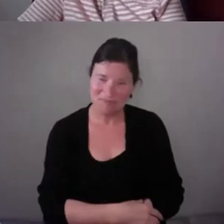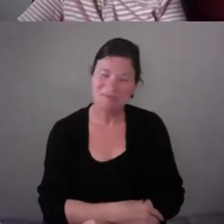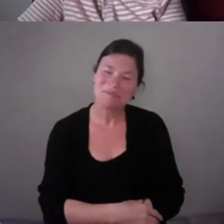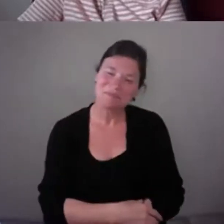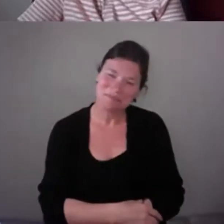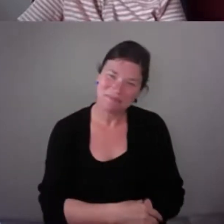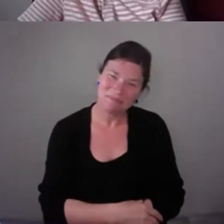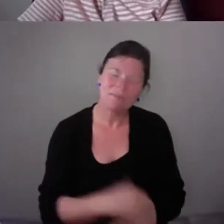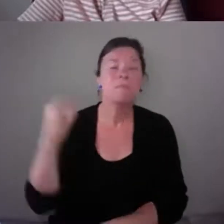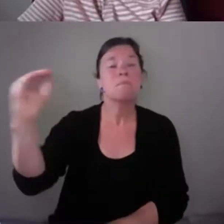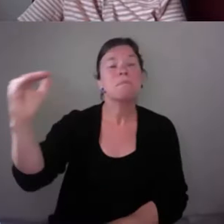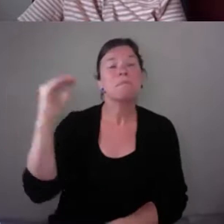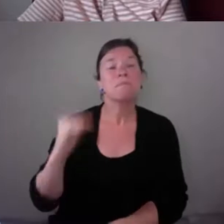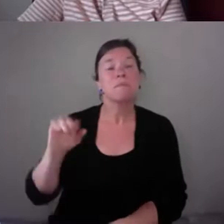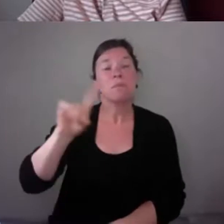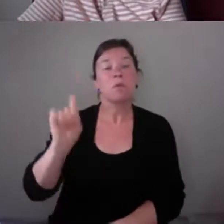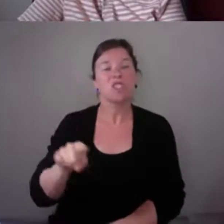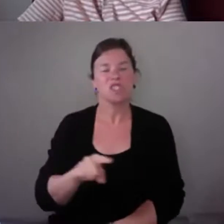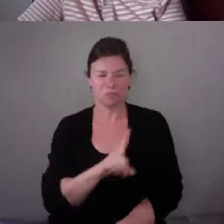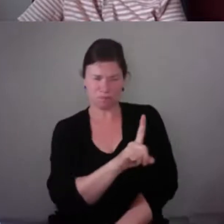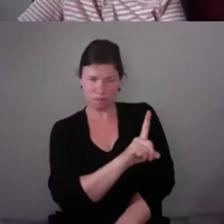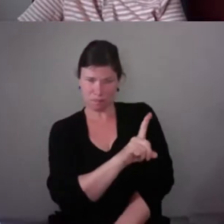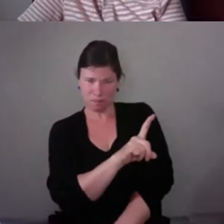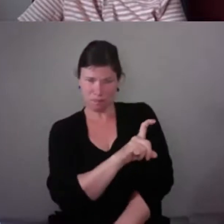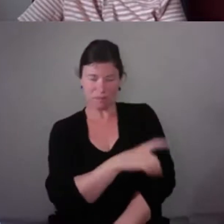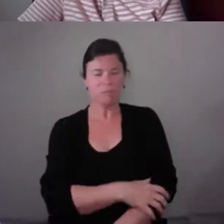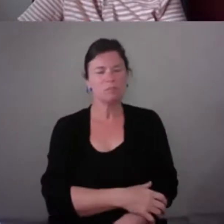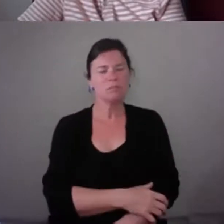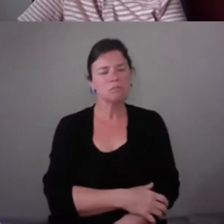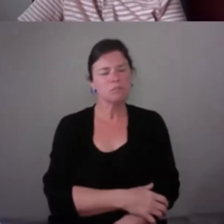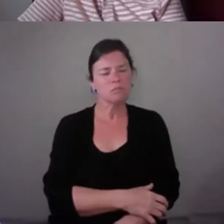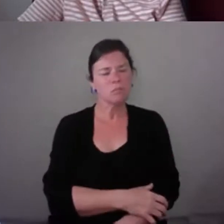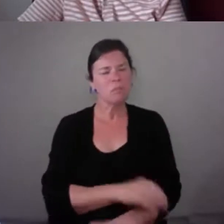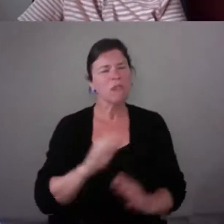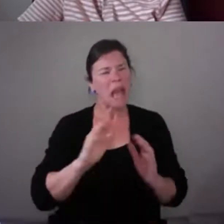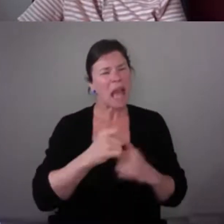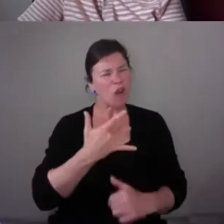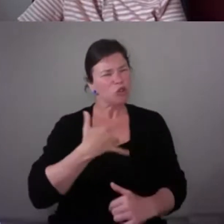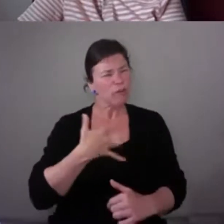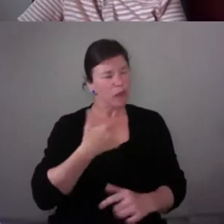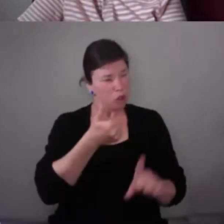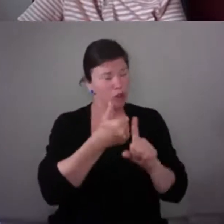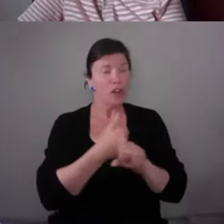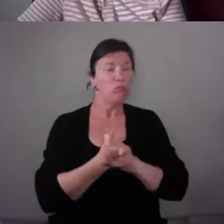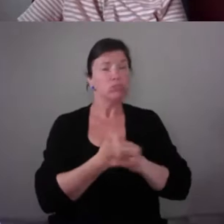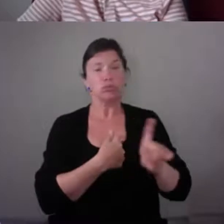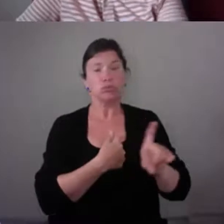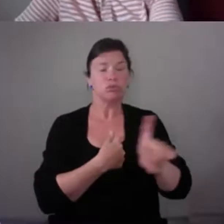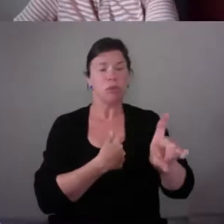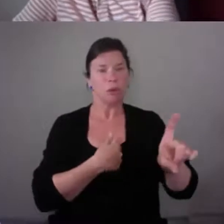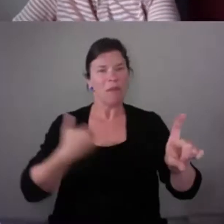So the next question is, Micah, what is it like to be followed around by cameras while filming a